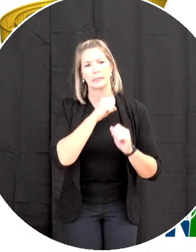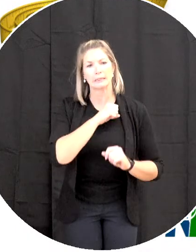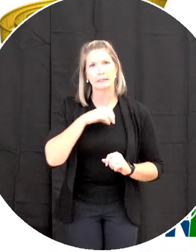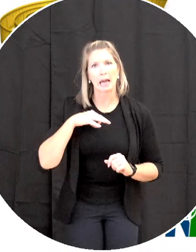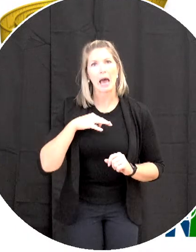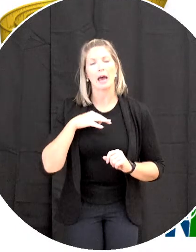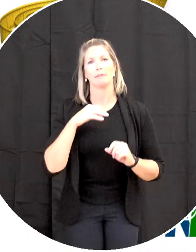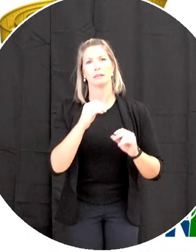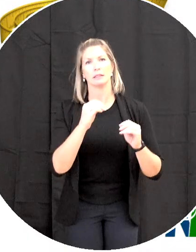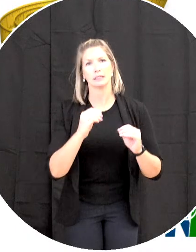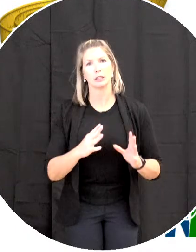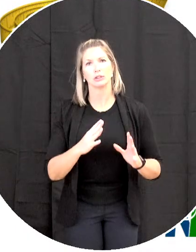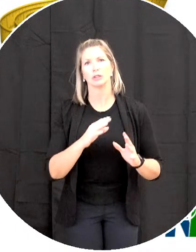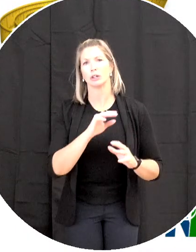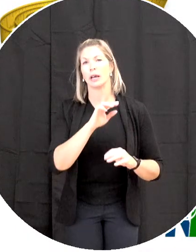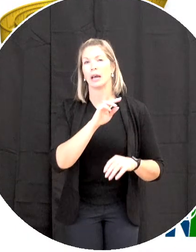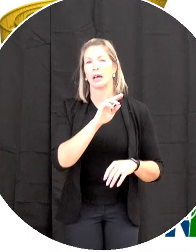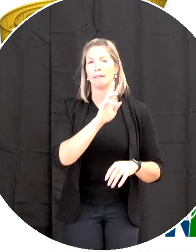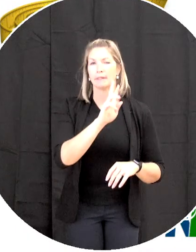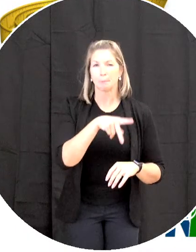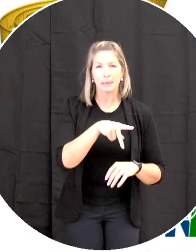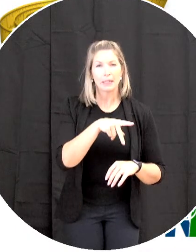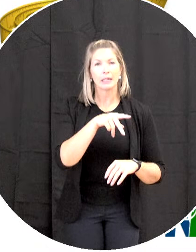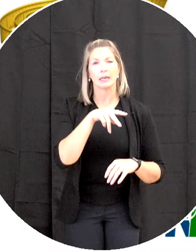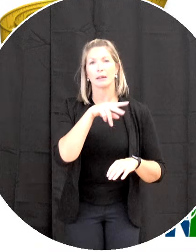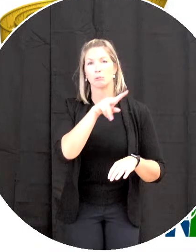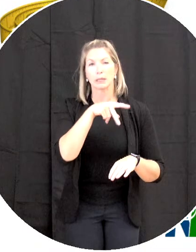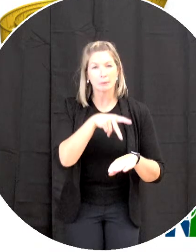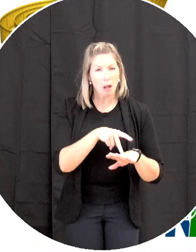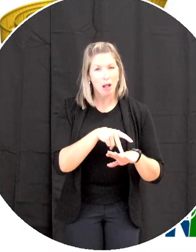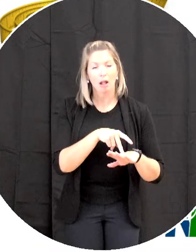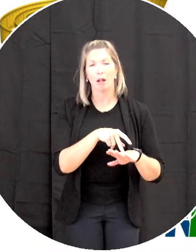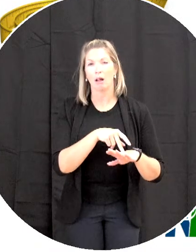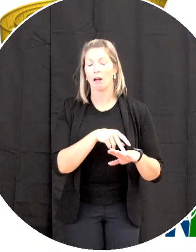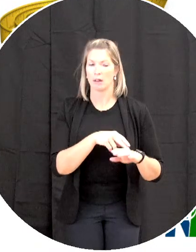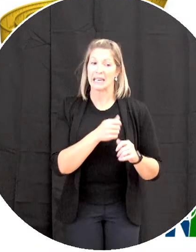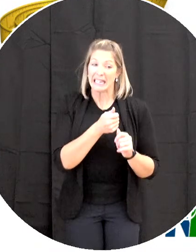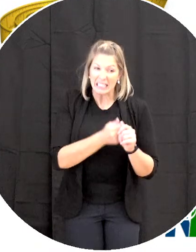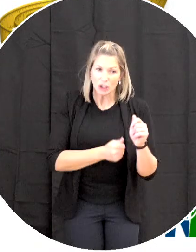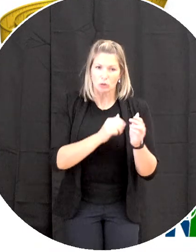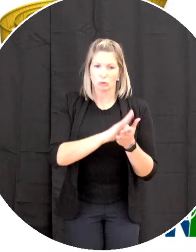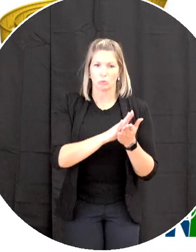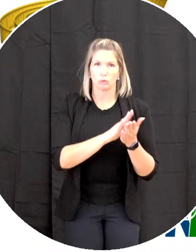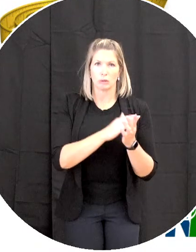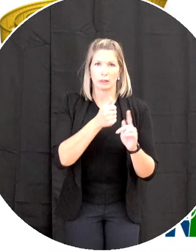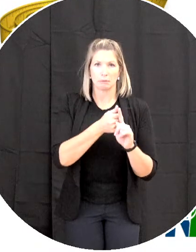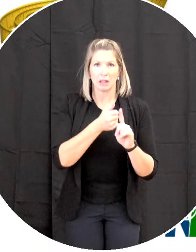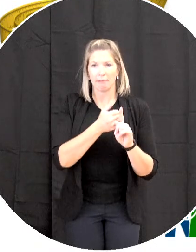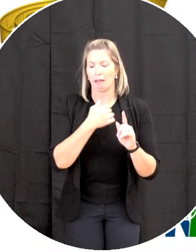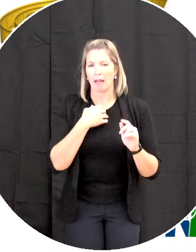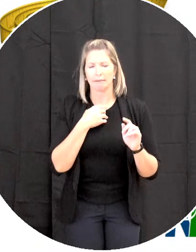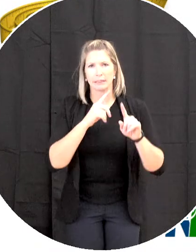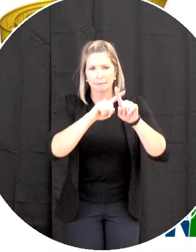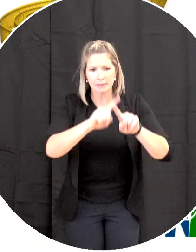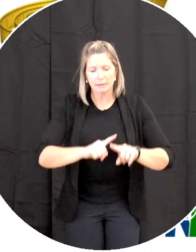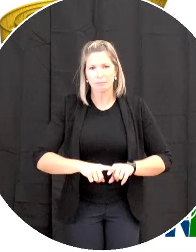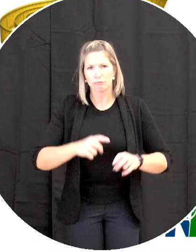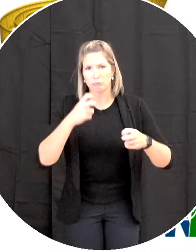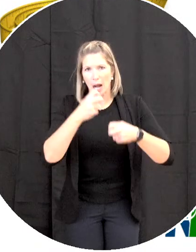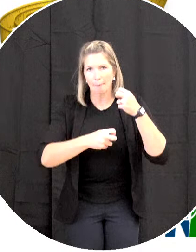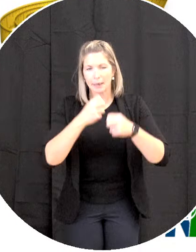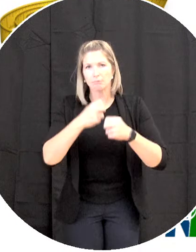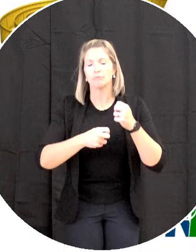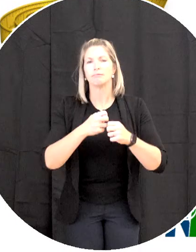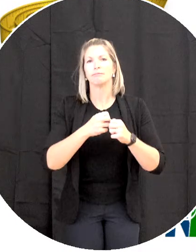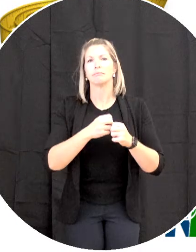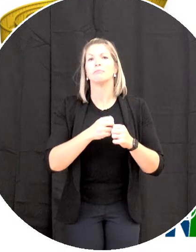who are working through some complex problems, individual to each school location. The staff,